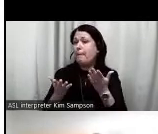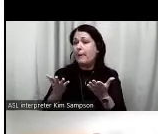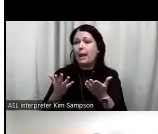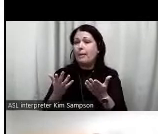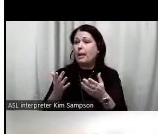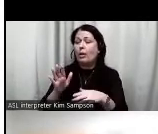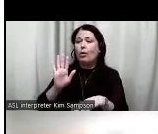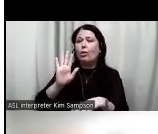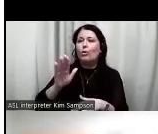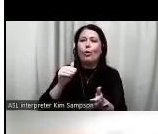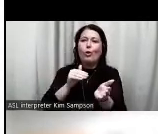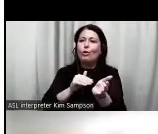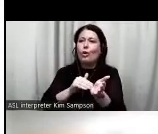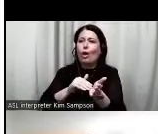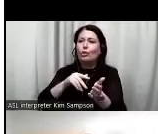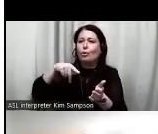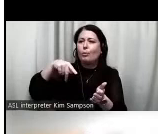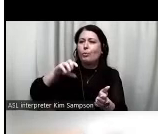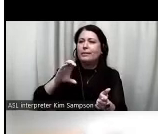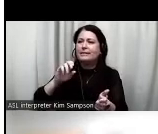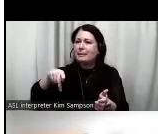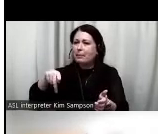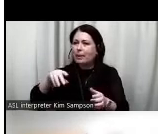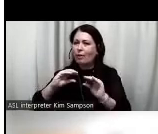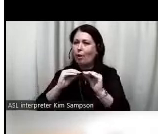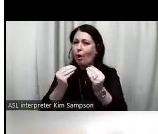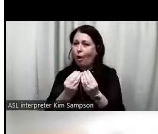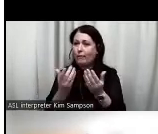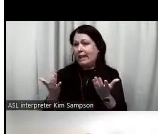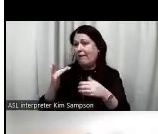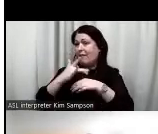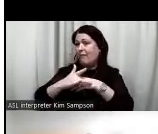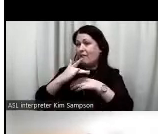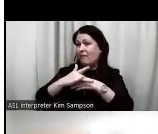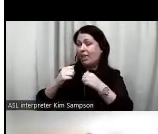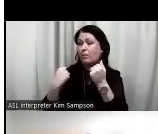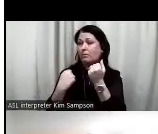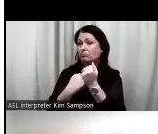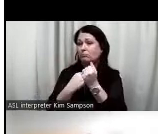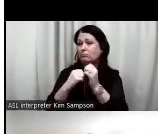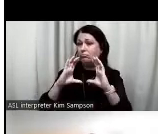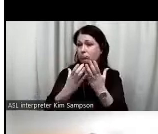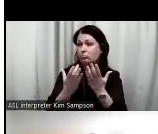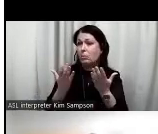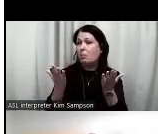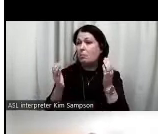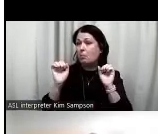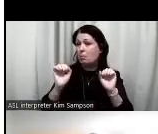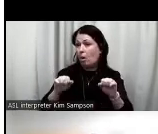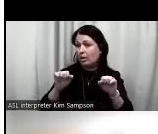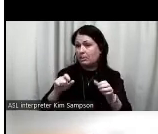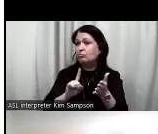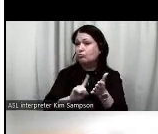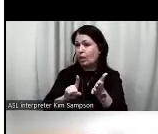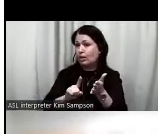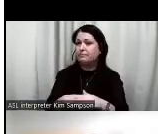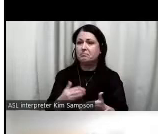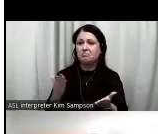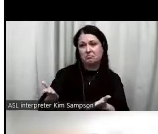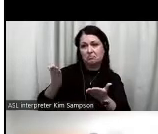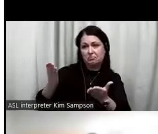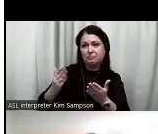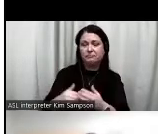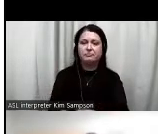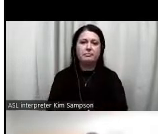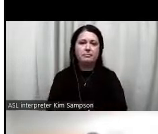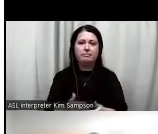primary care physician group. You might want to check through there as well. Next slide,